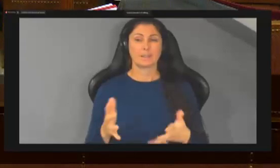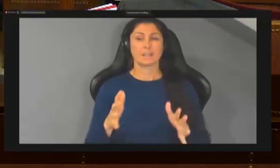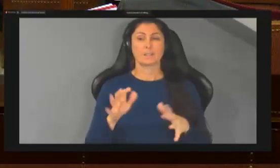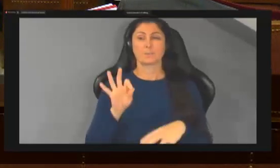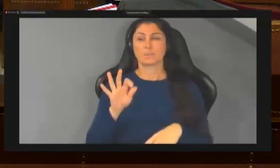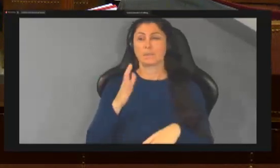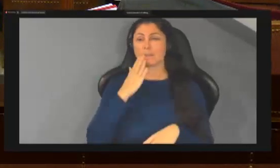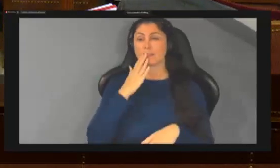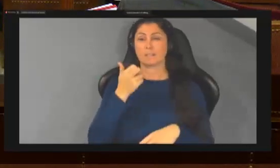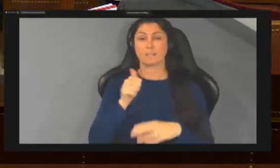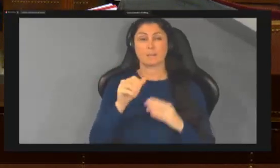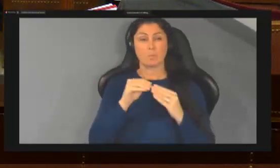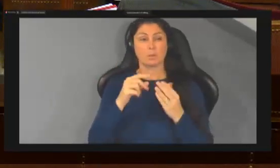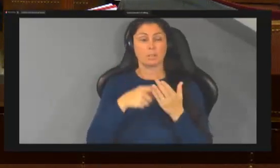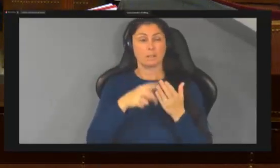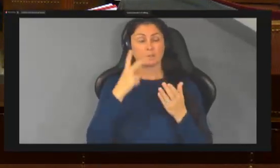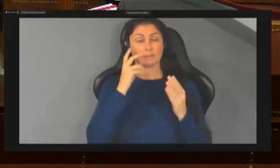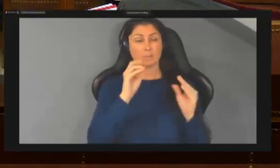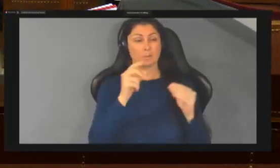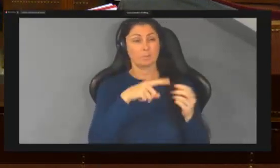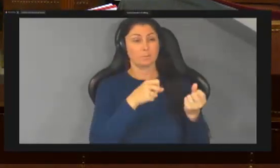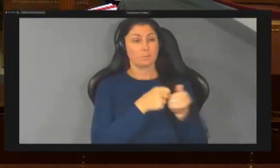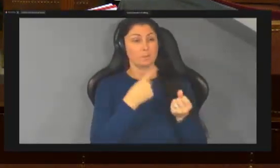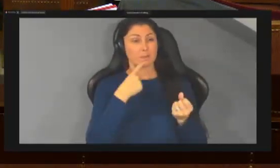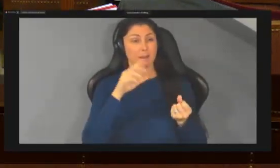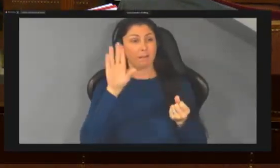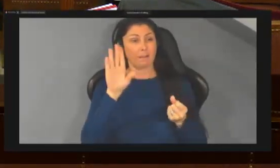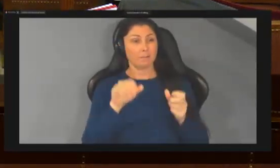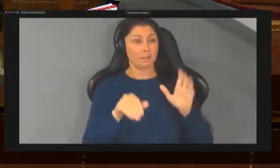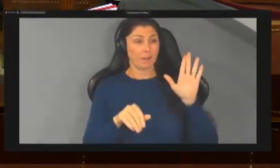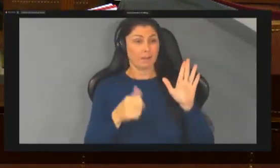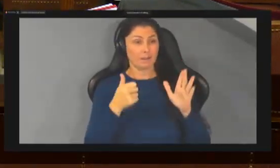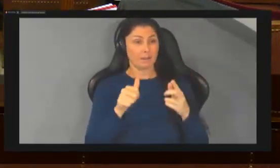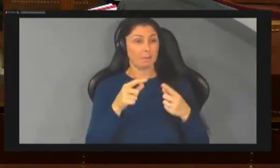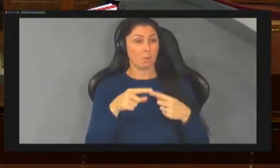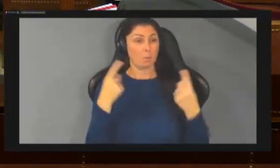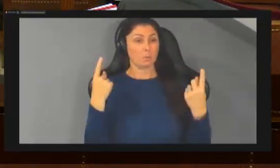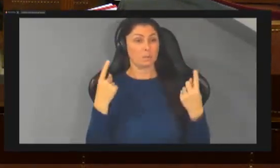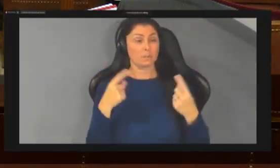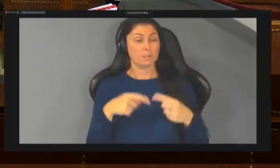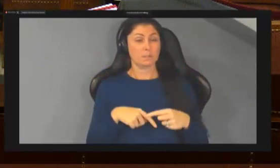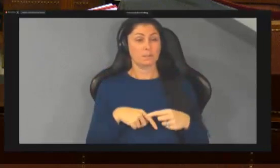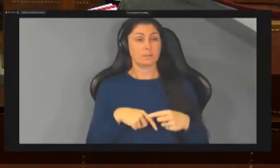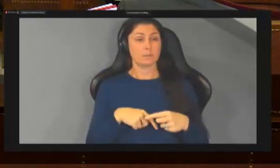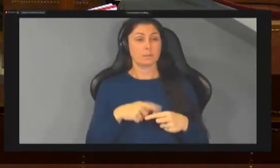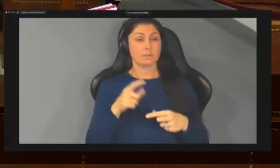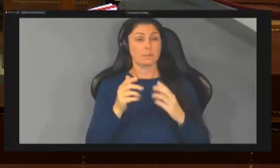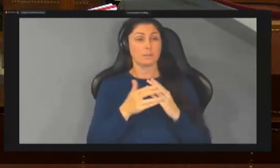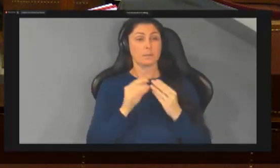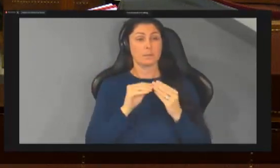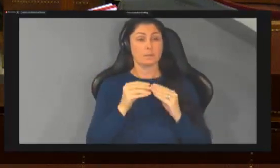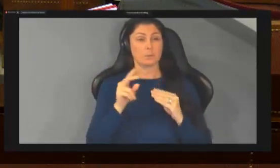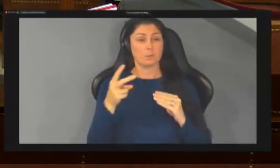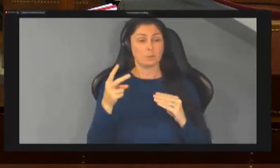discussion? Seeing none, all those in favor say aye. Aye. Aye. Any opposed? Operating Amendment number 2,